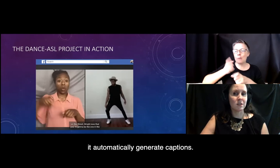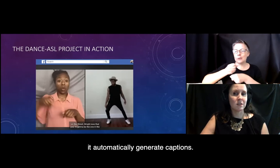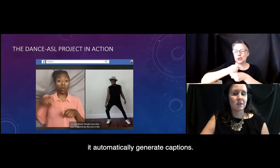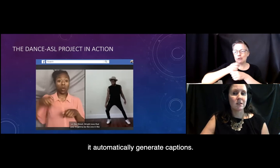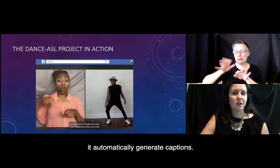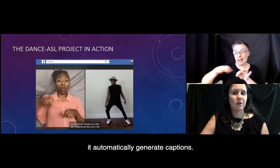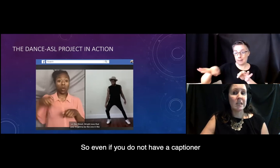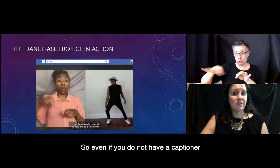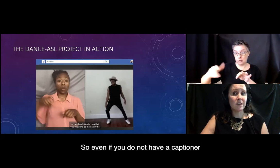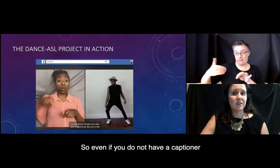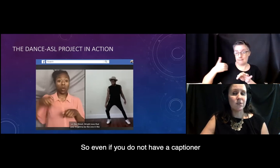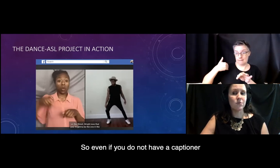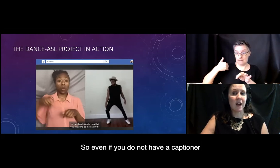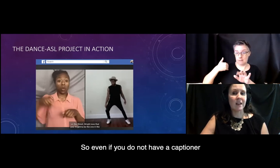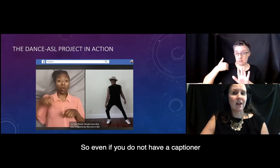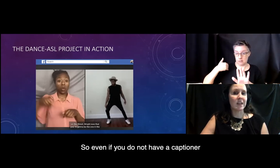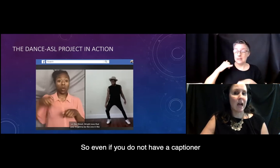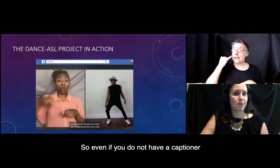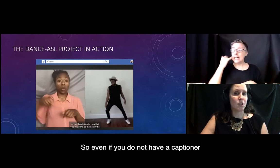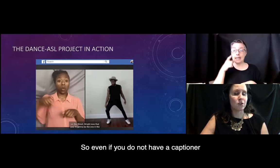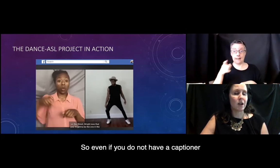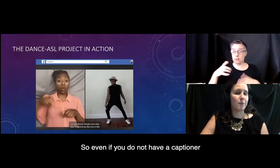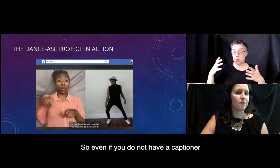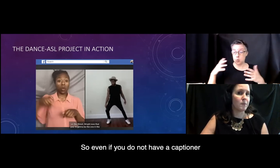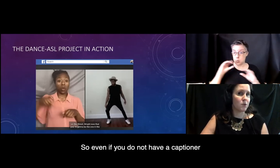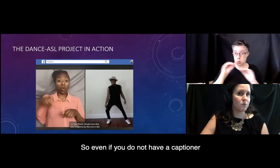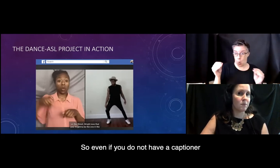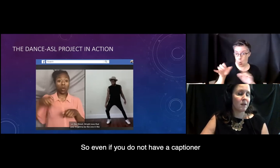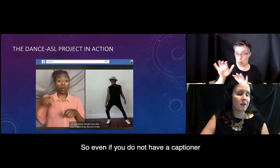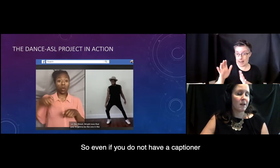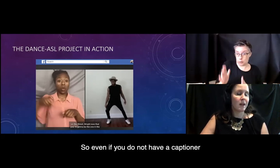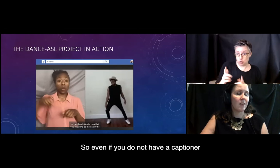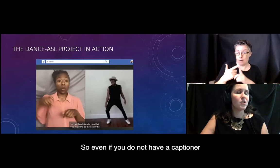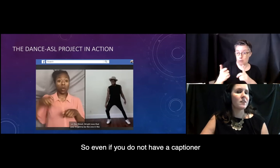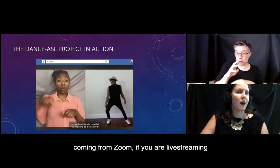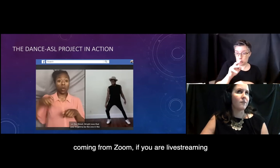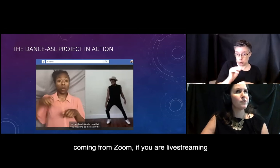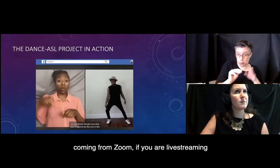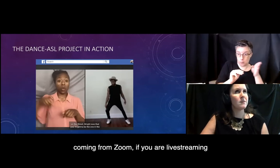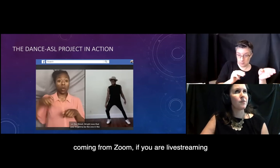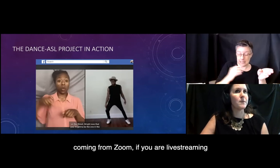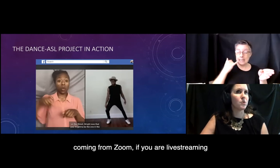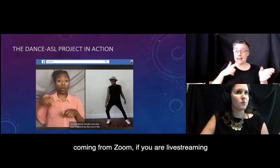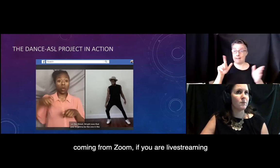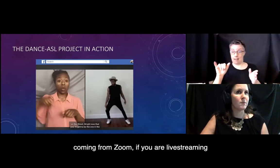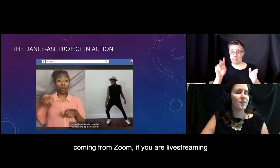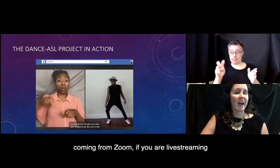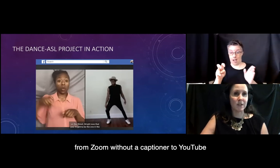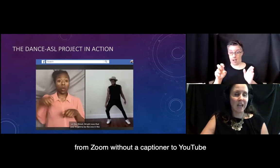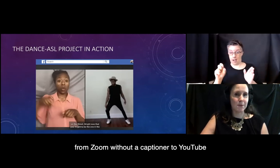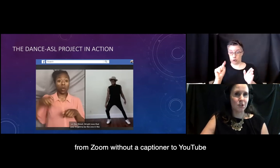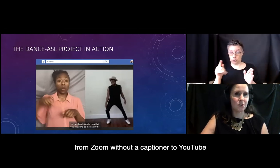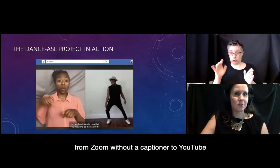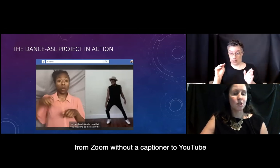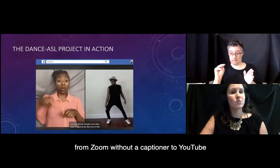caption. So even if you do not have a captioner coming from Zoom, if you are live streaming from Zoom without